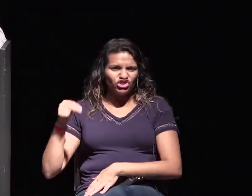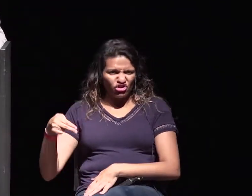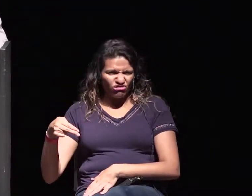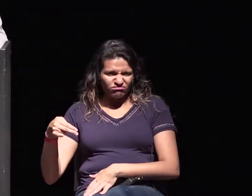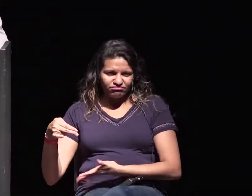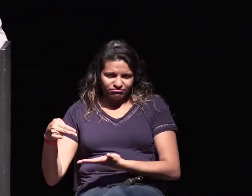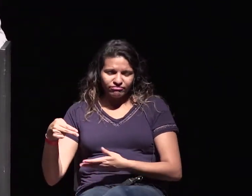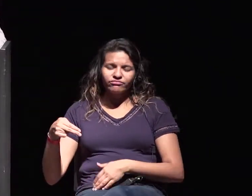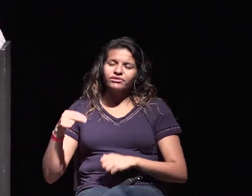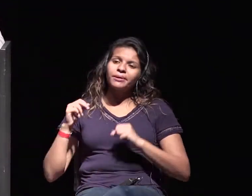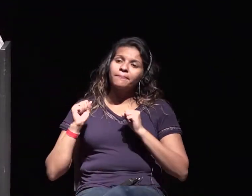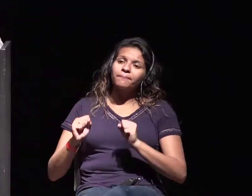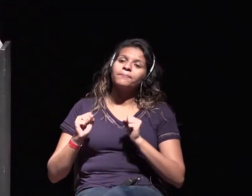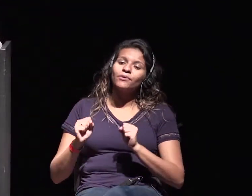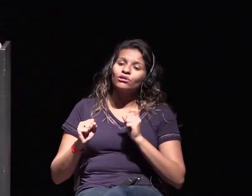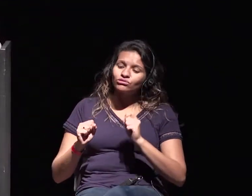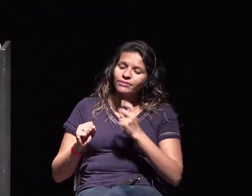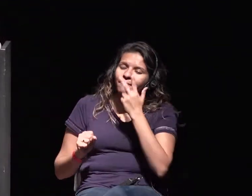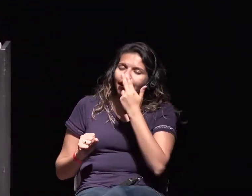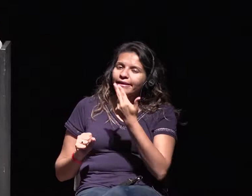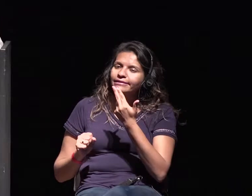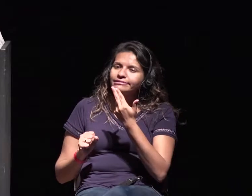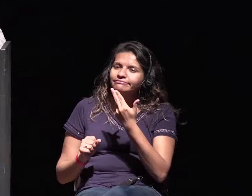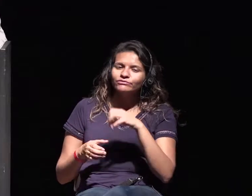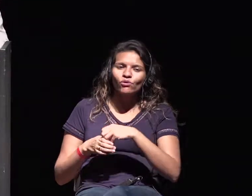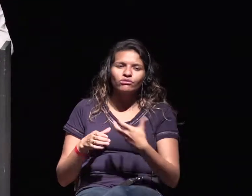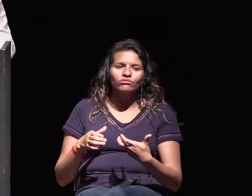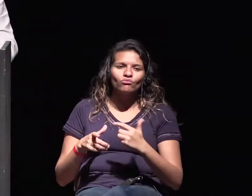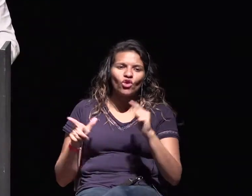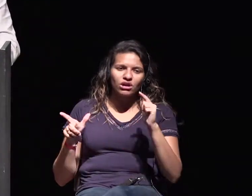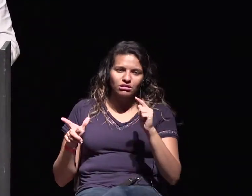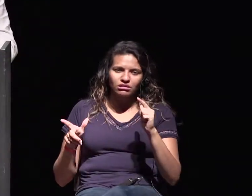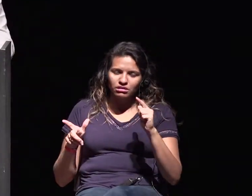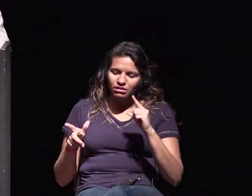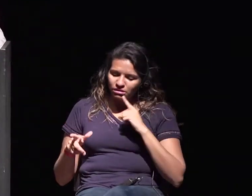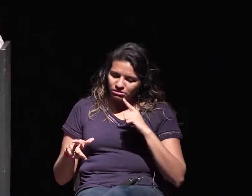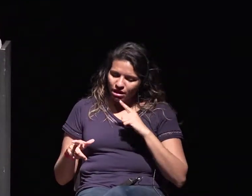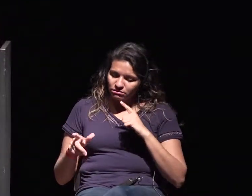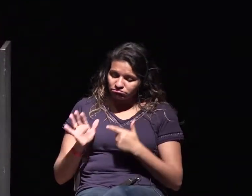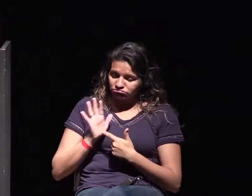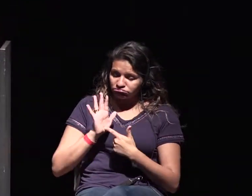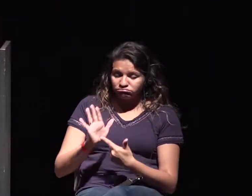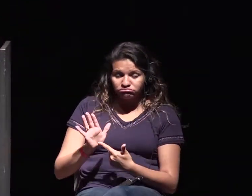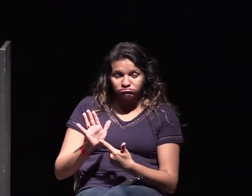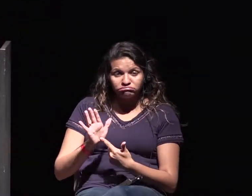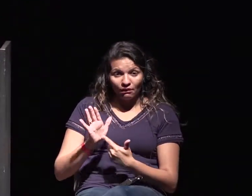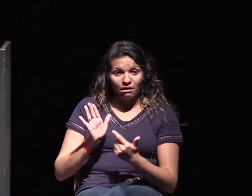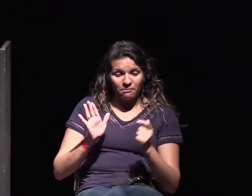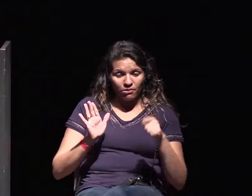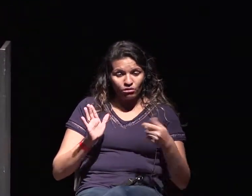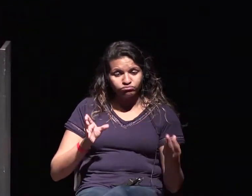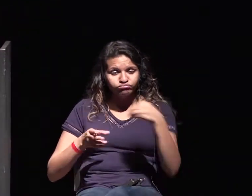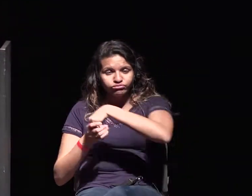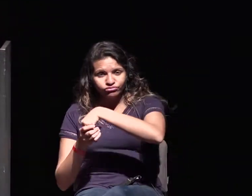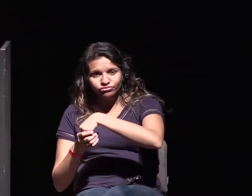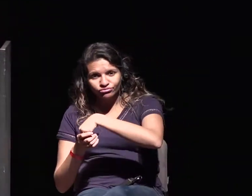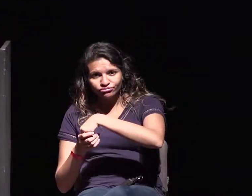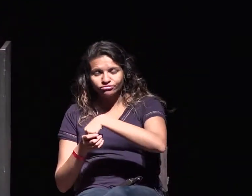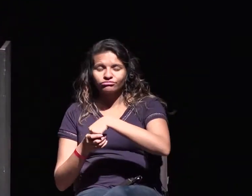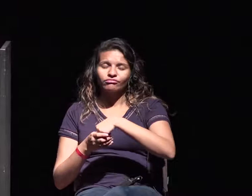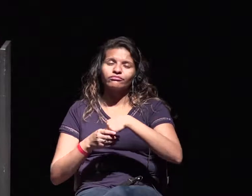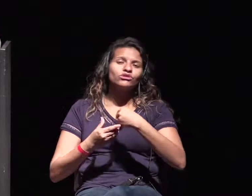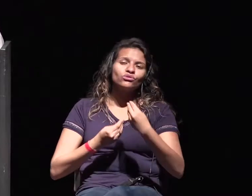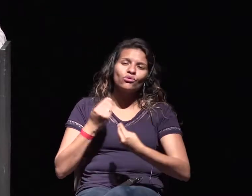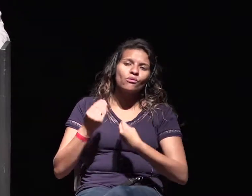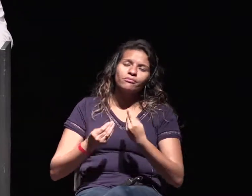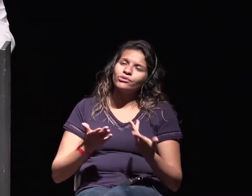in exposed, and the possibility of an exposition, a position that once was, but is no